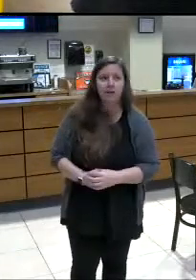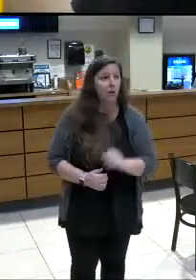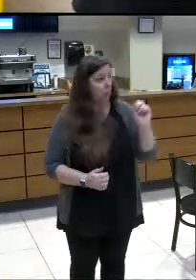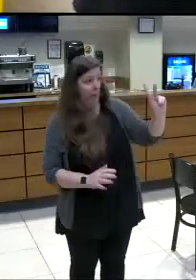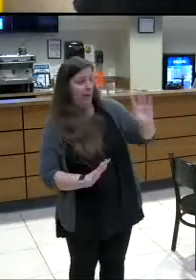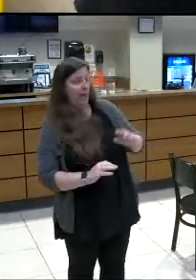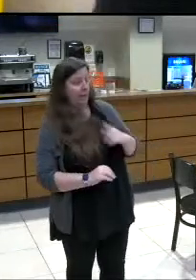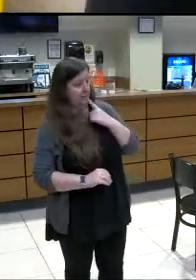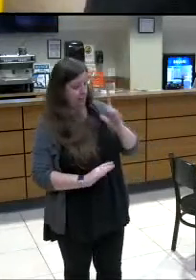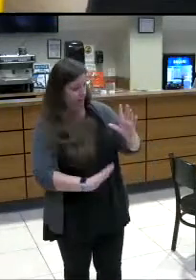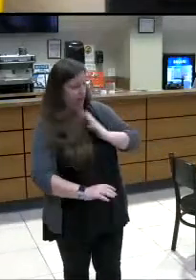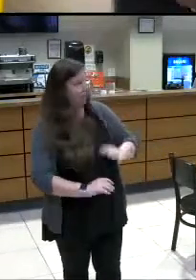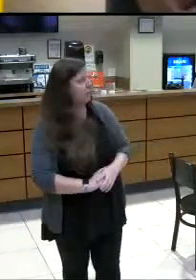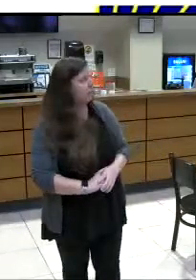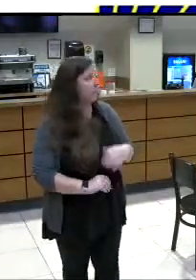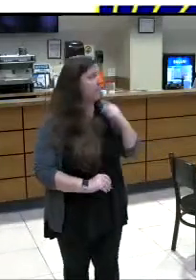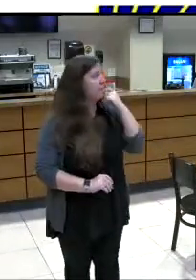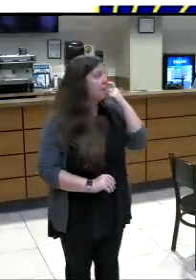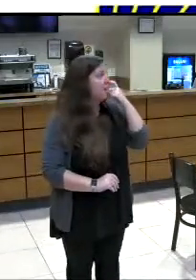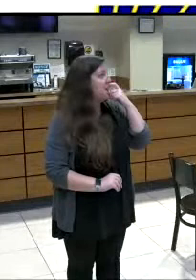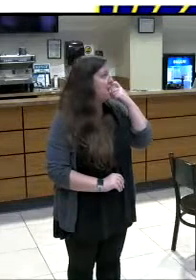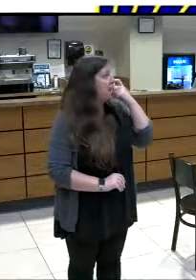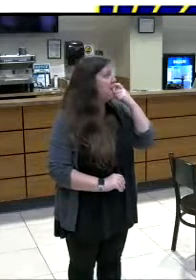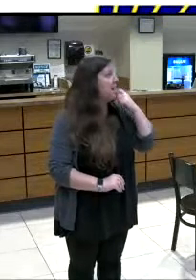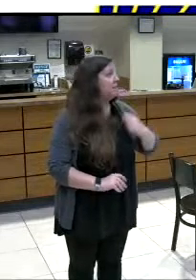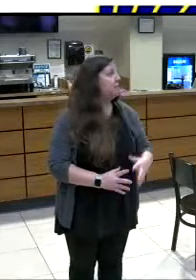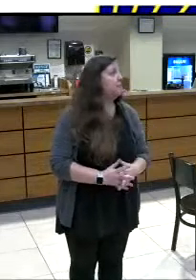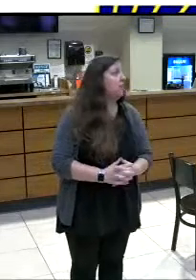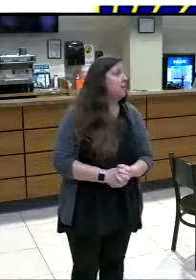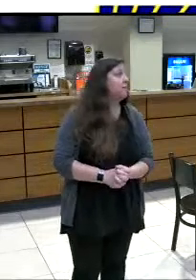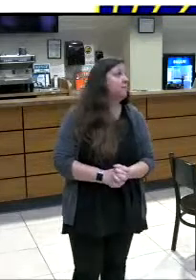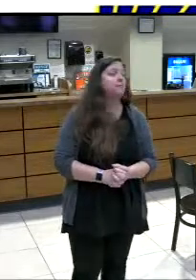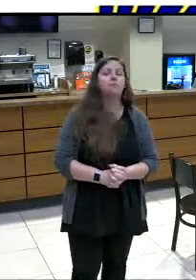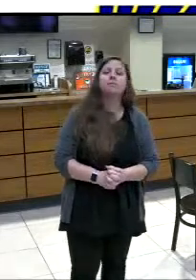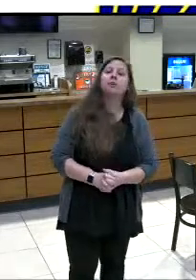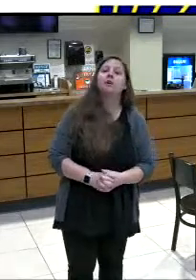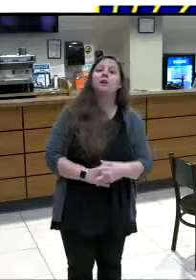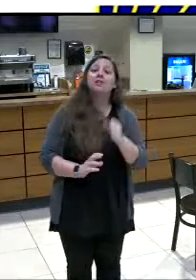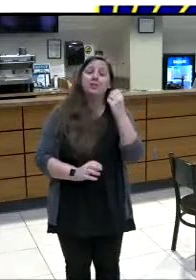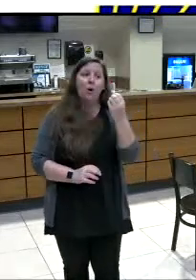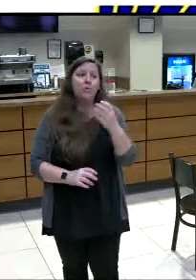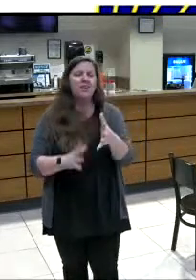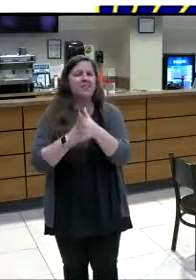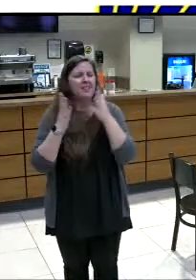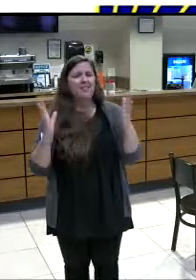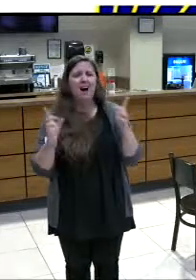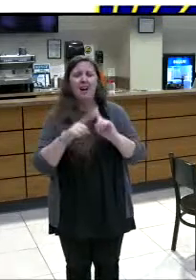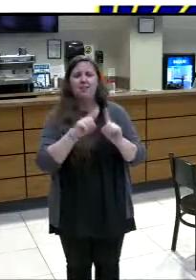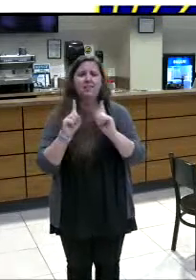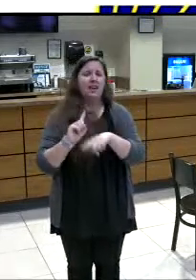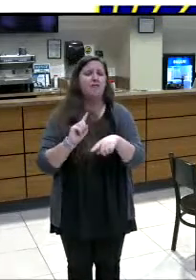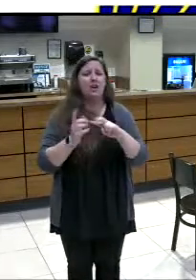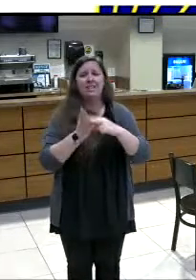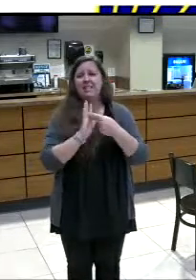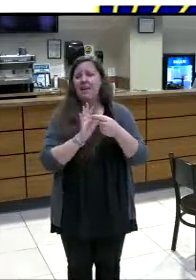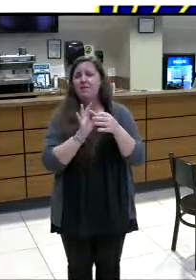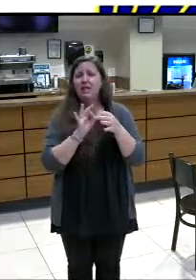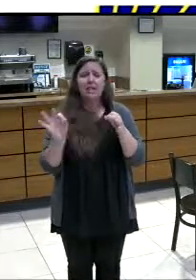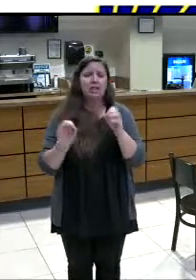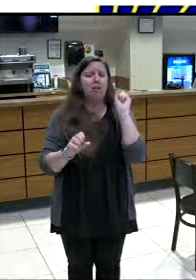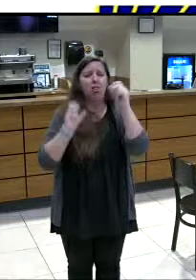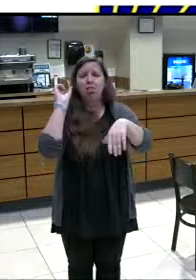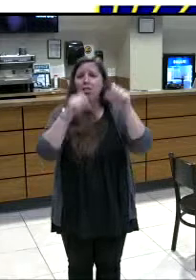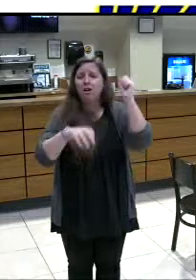thought I did. There we go. There you go. And so, all right. So there are a lot of different definitions that are being thrown around about restorative